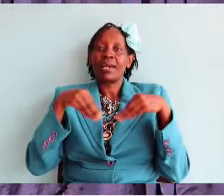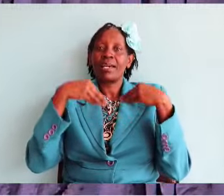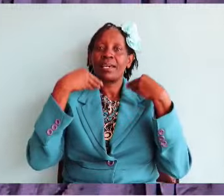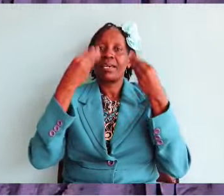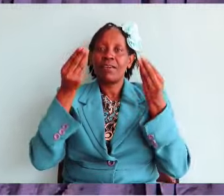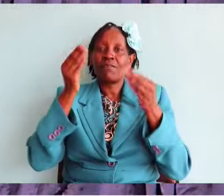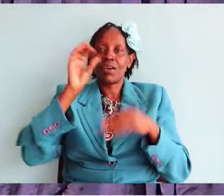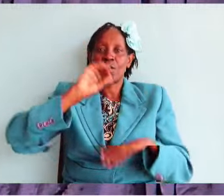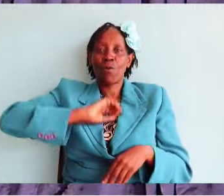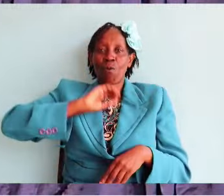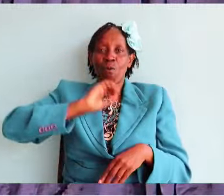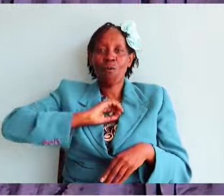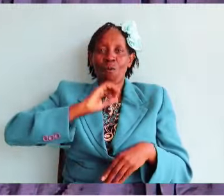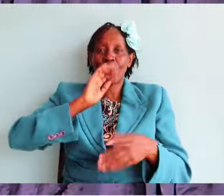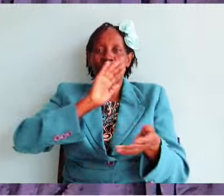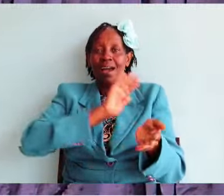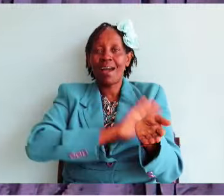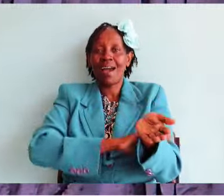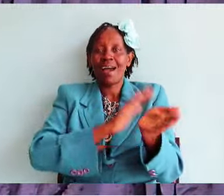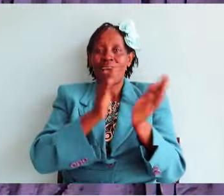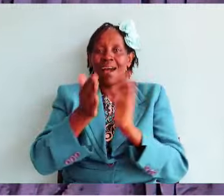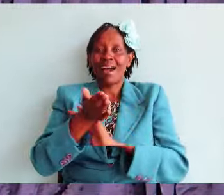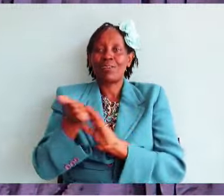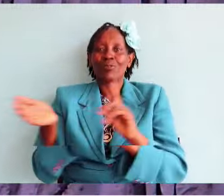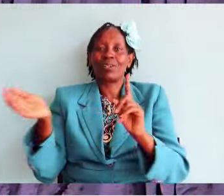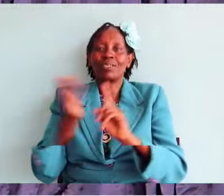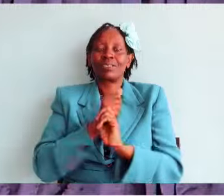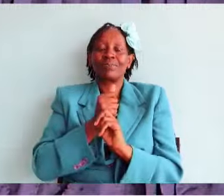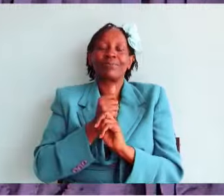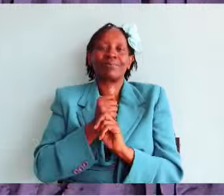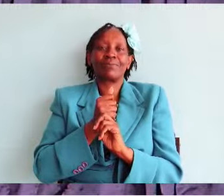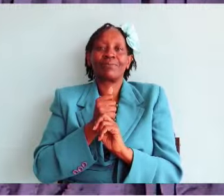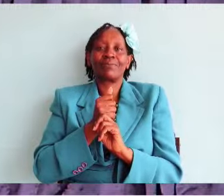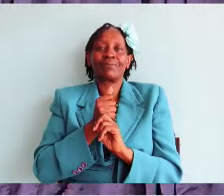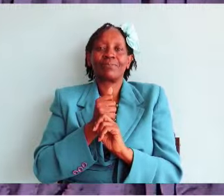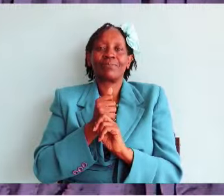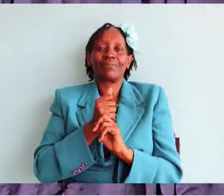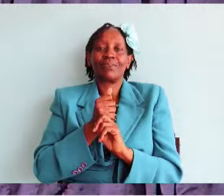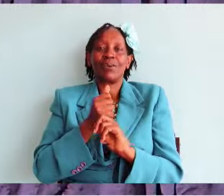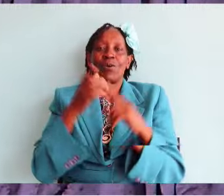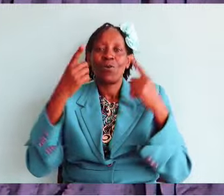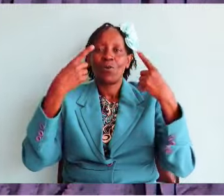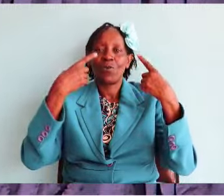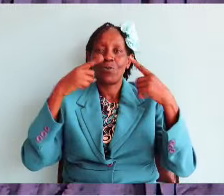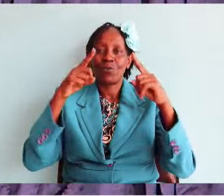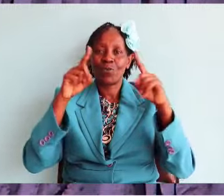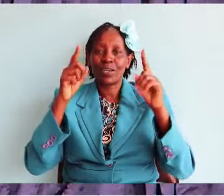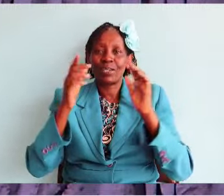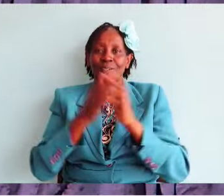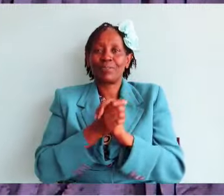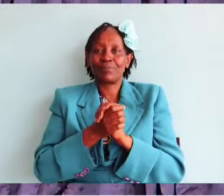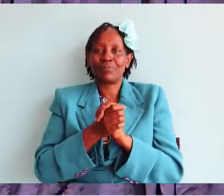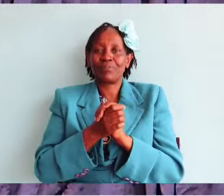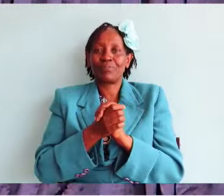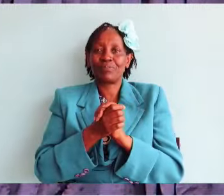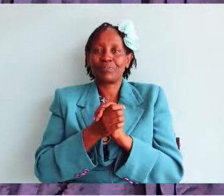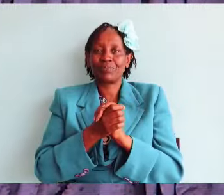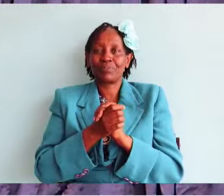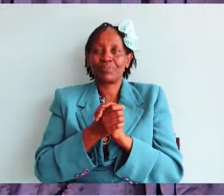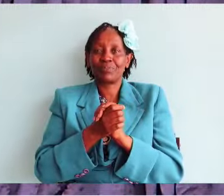own hands for you to conquer. How does this even tie with New Testament? Does it? In any way?